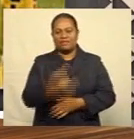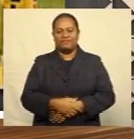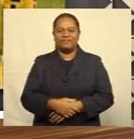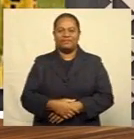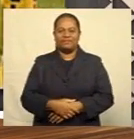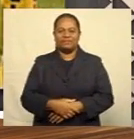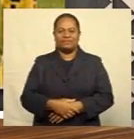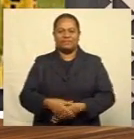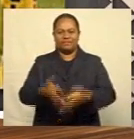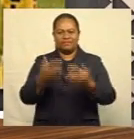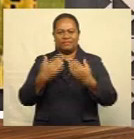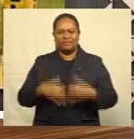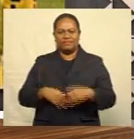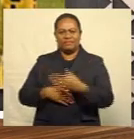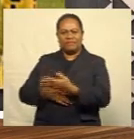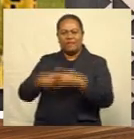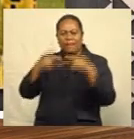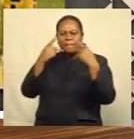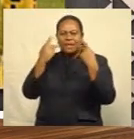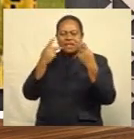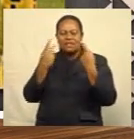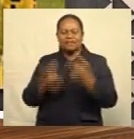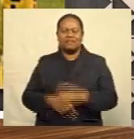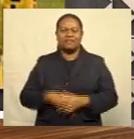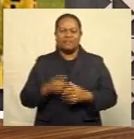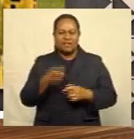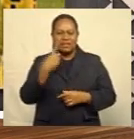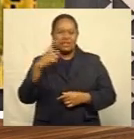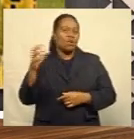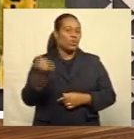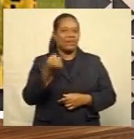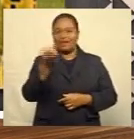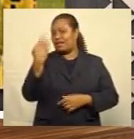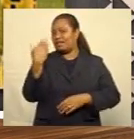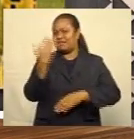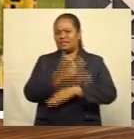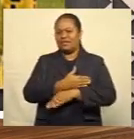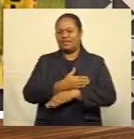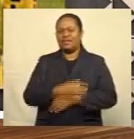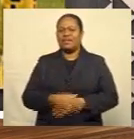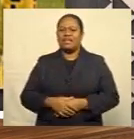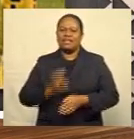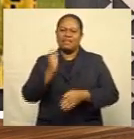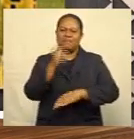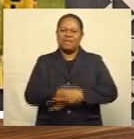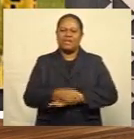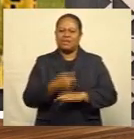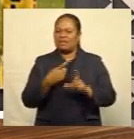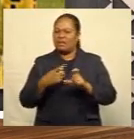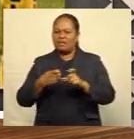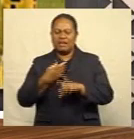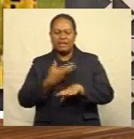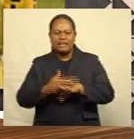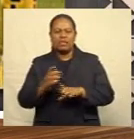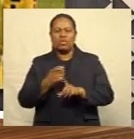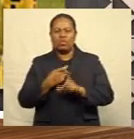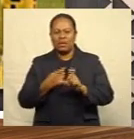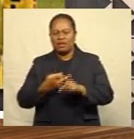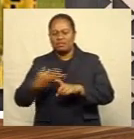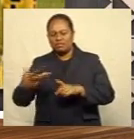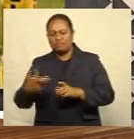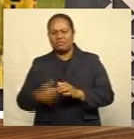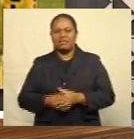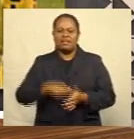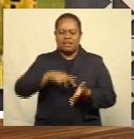The Penrith Panthers claimed their 7th straight win last night, beating the Newcastle Knights 24-6 in their Round 7 NRL